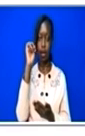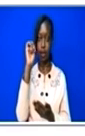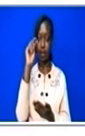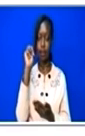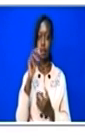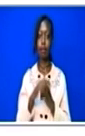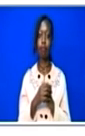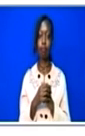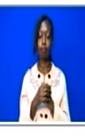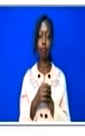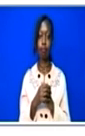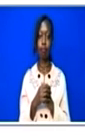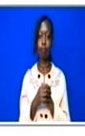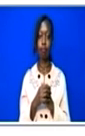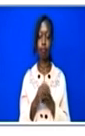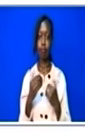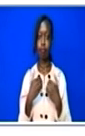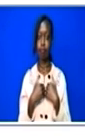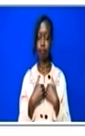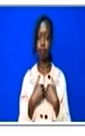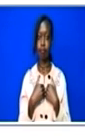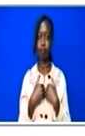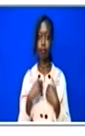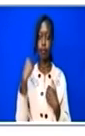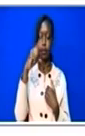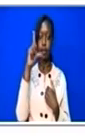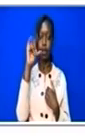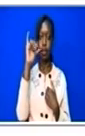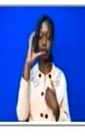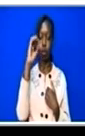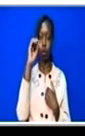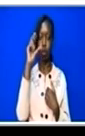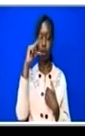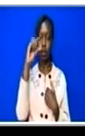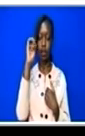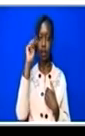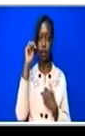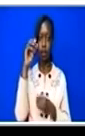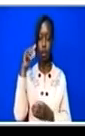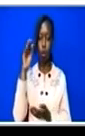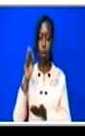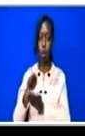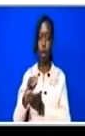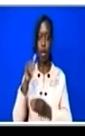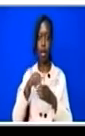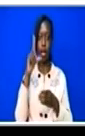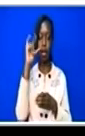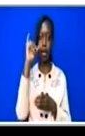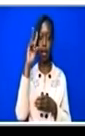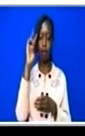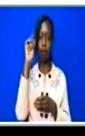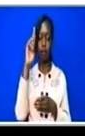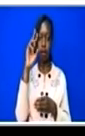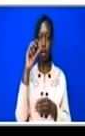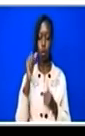of glycogen. Yeah. So we have glycogen that is stored in the liver, which is then broken down or